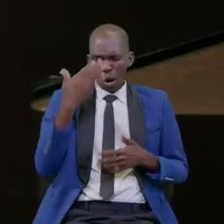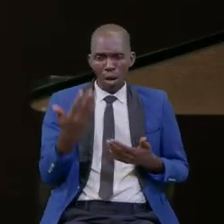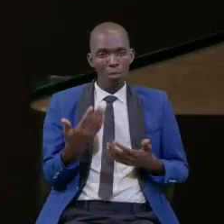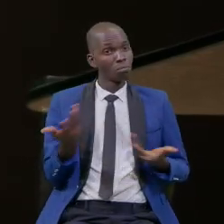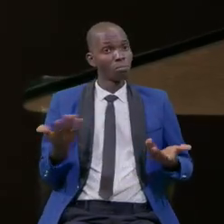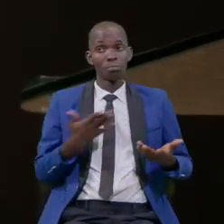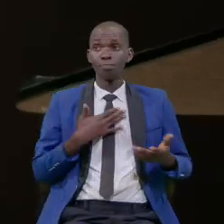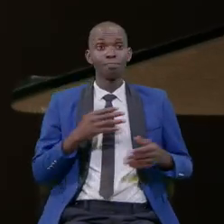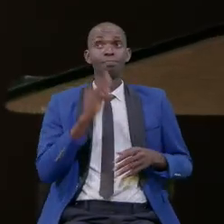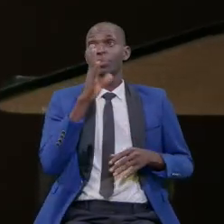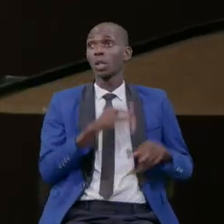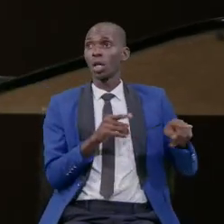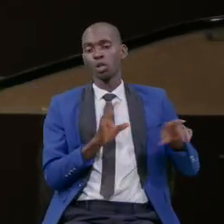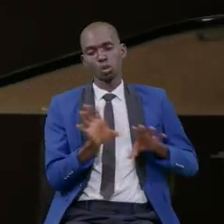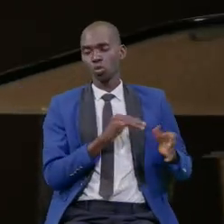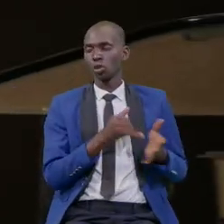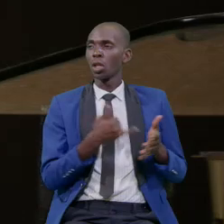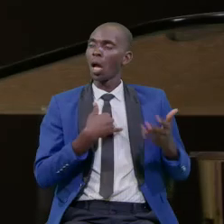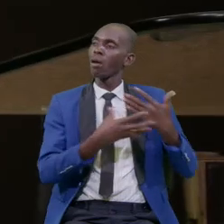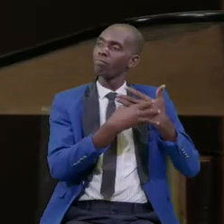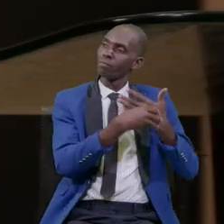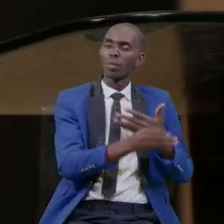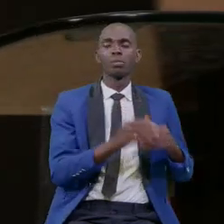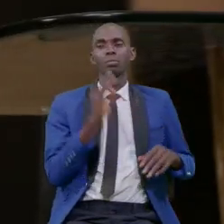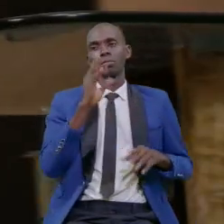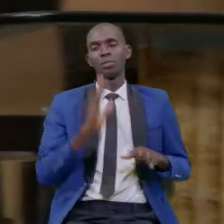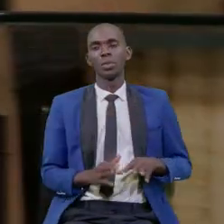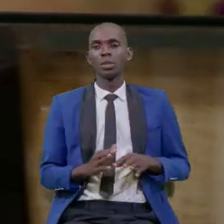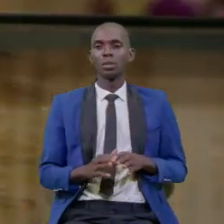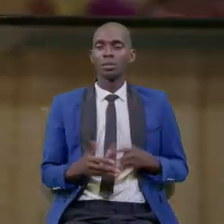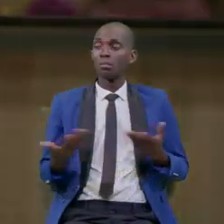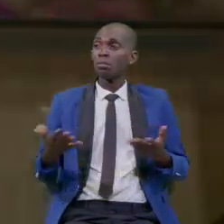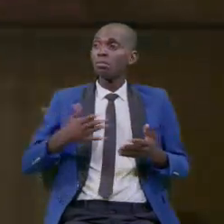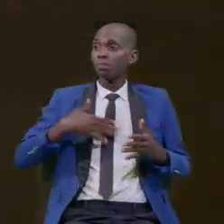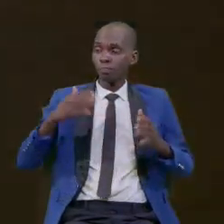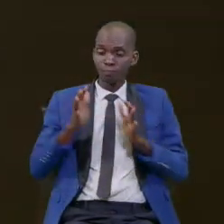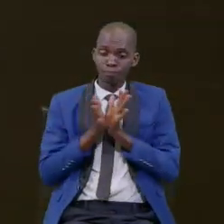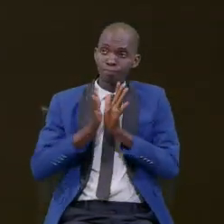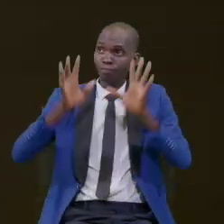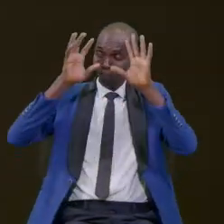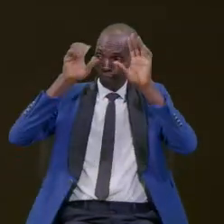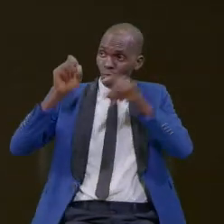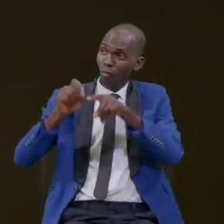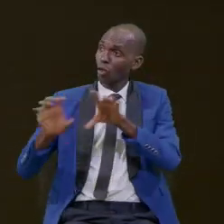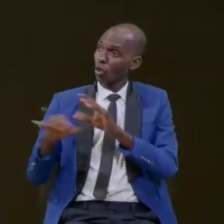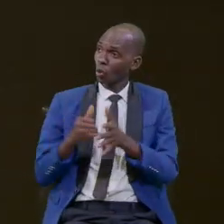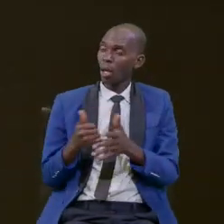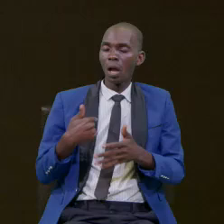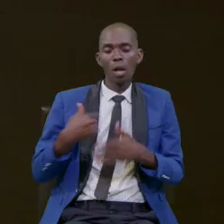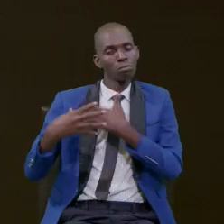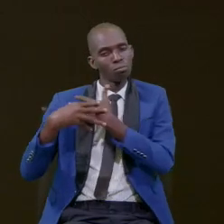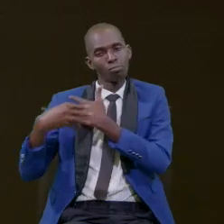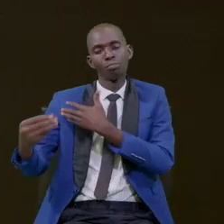too. Our father in the Lord does that, I do that too. Our mommy in the Lord